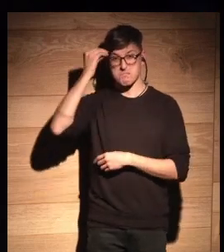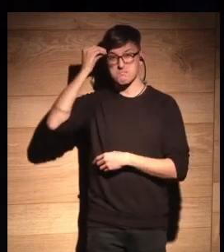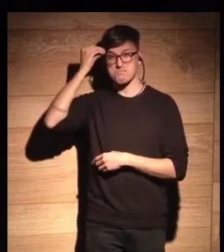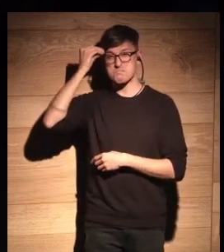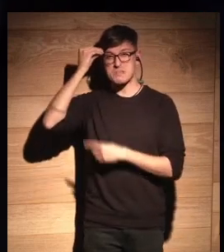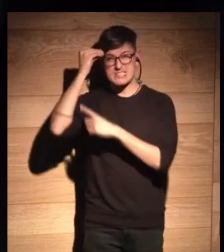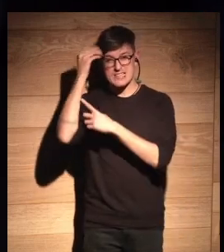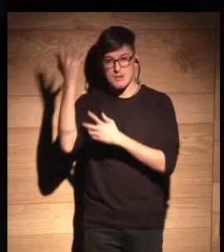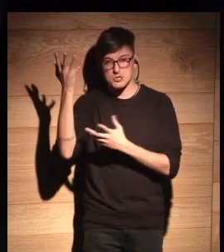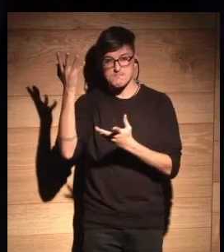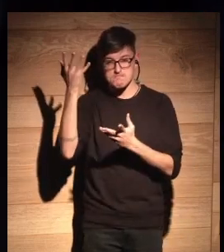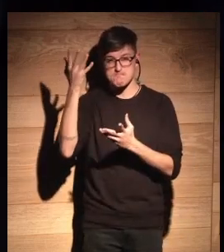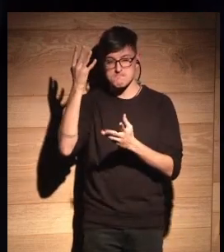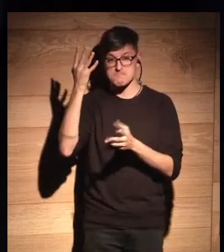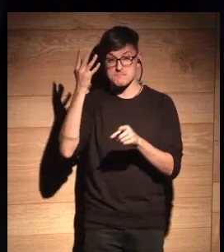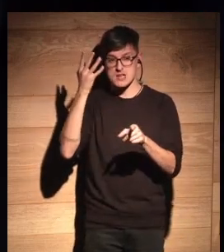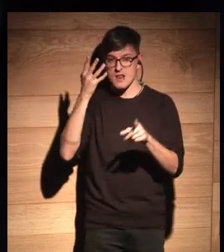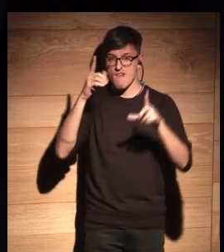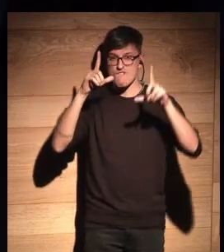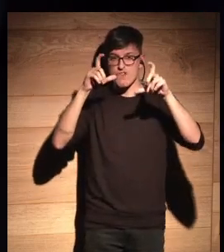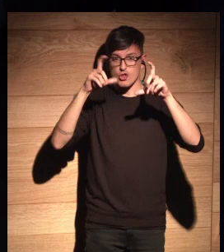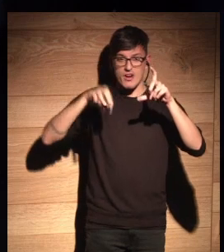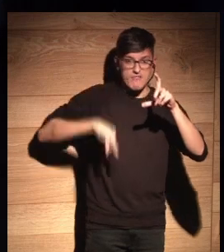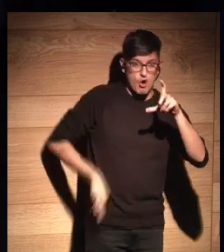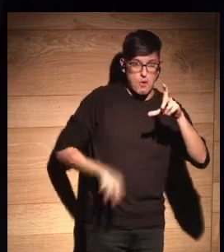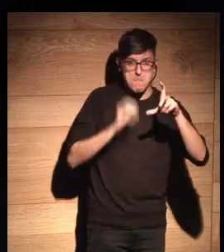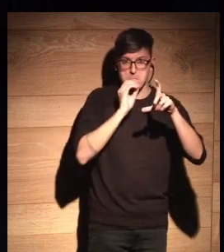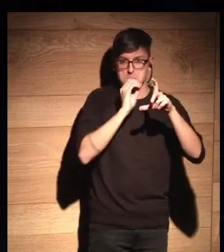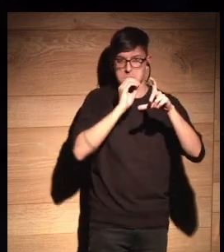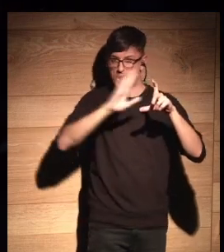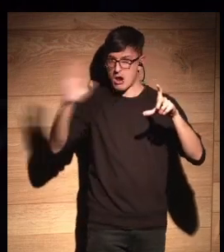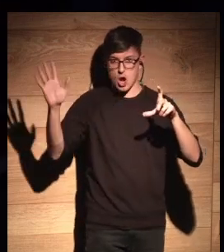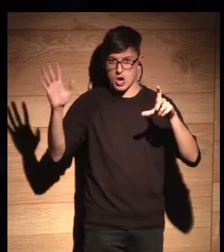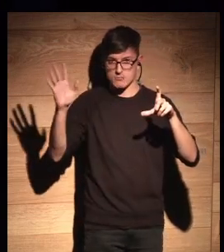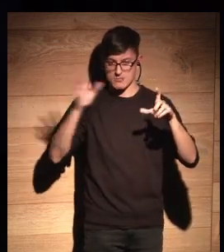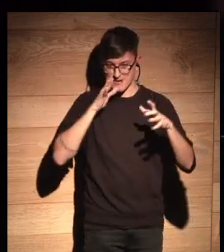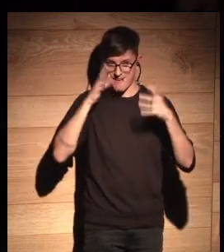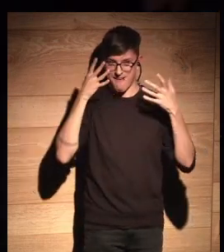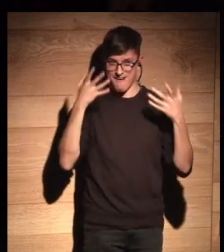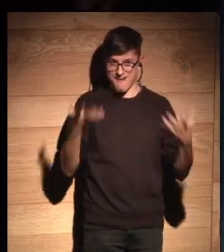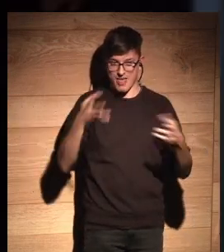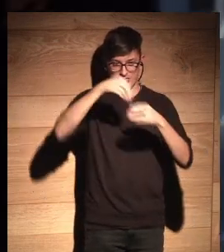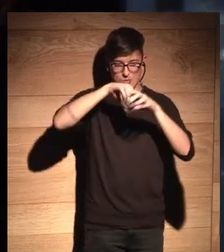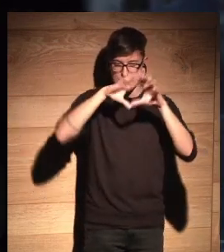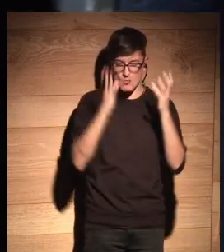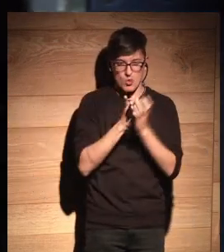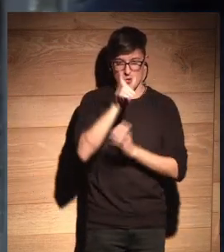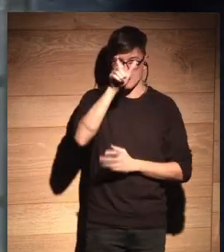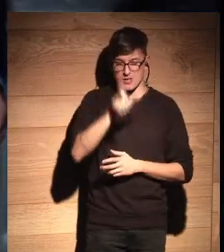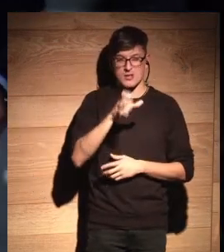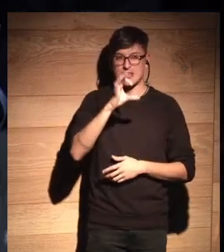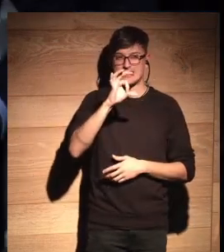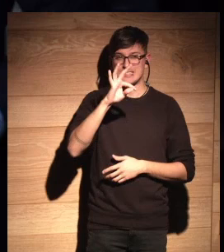what we consider is one of the best photographers that exist nowadays in the